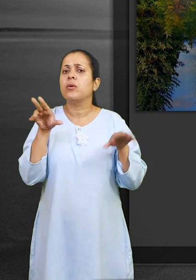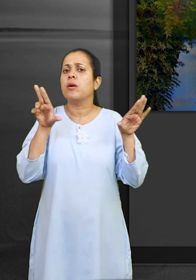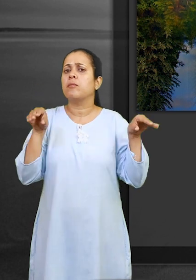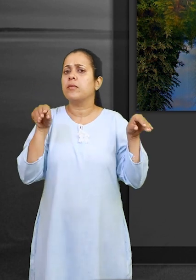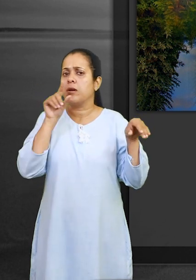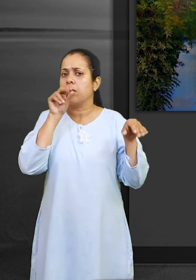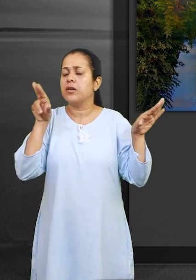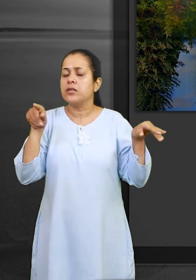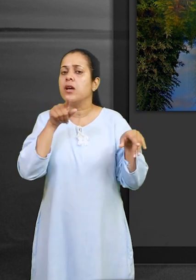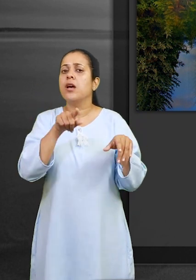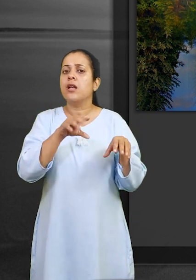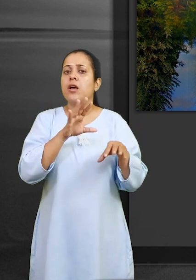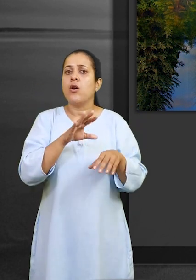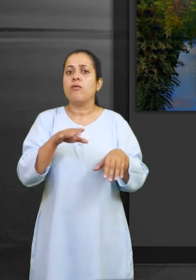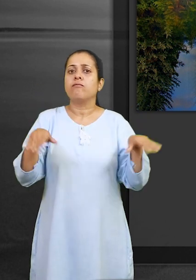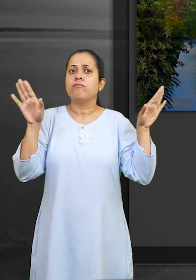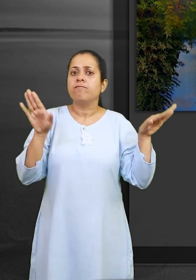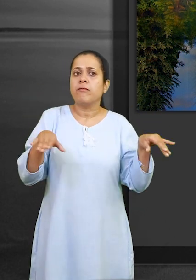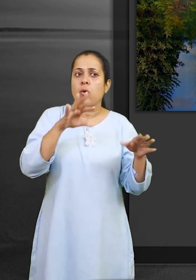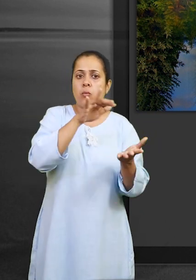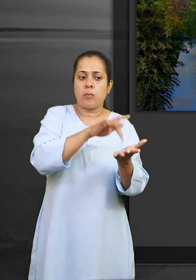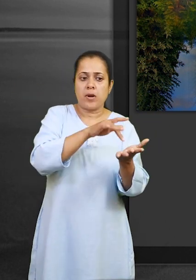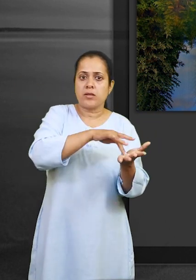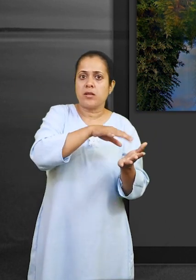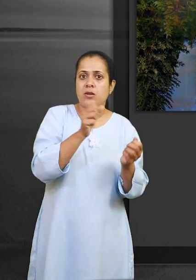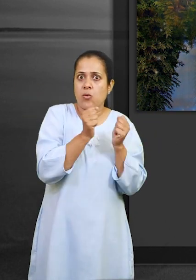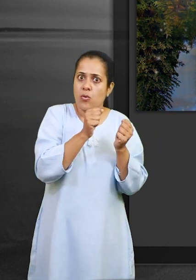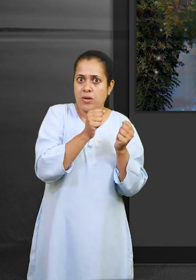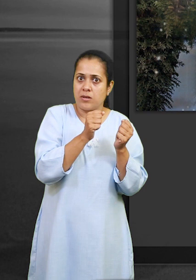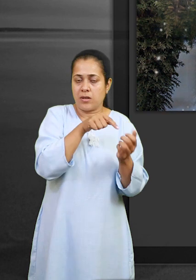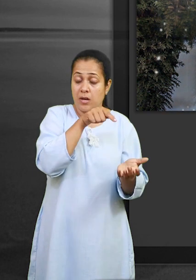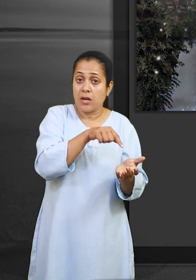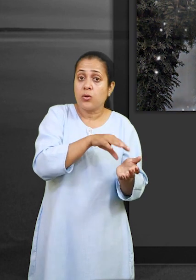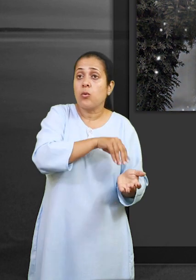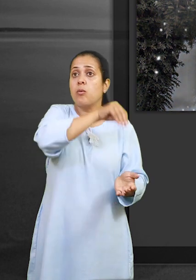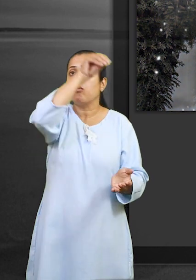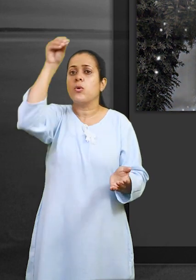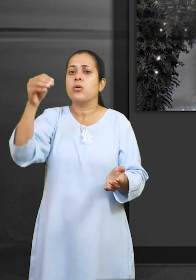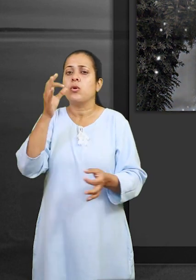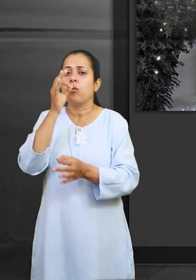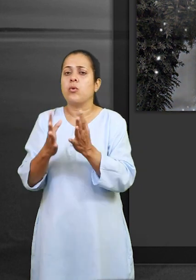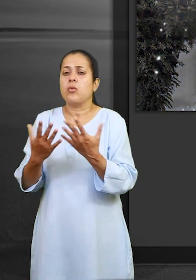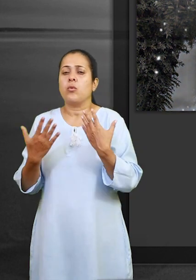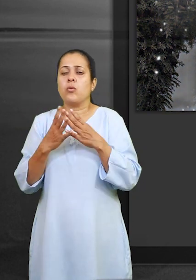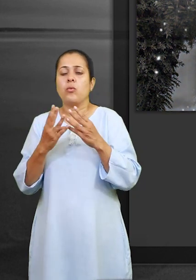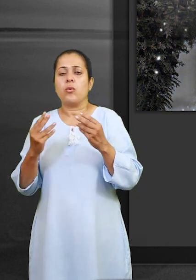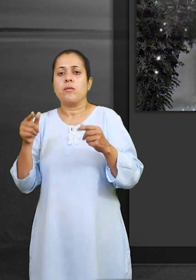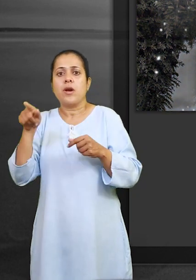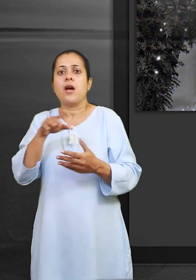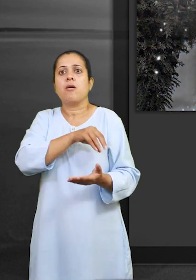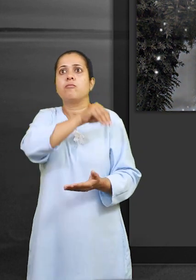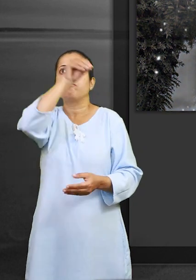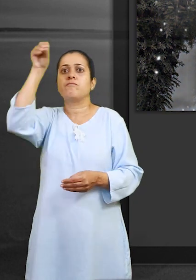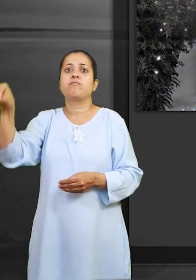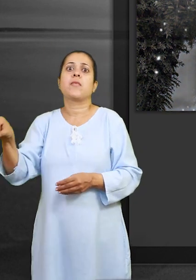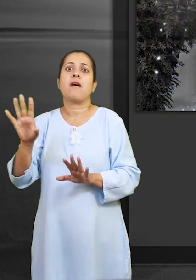particular birds that will fly from the colder region to countries which are hotter. And